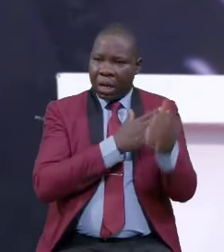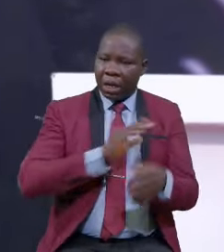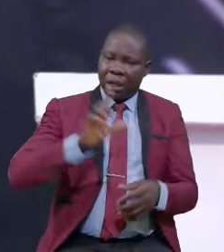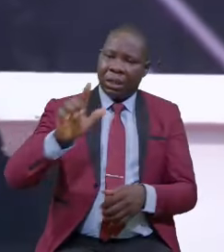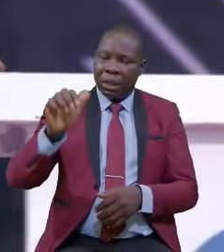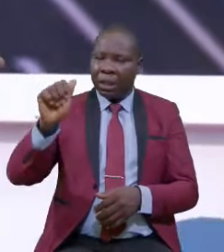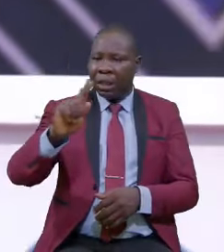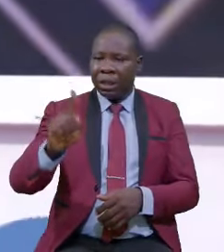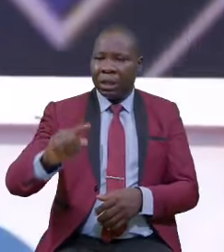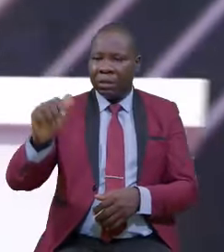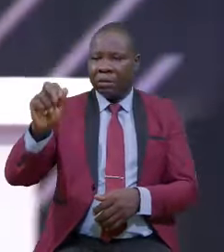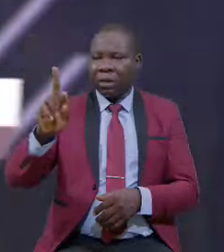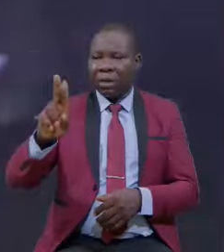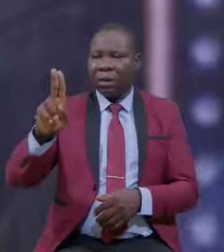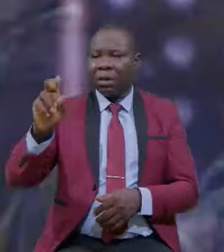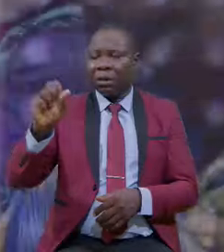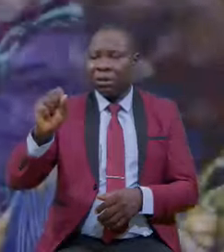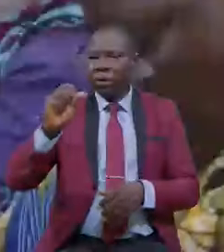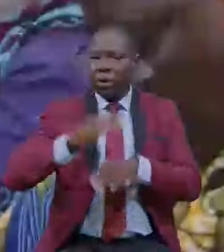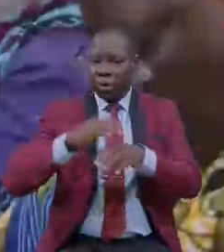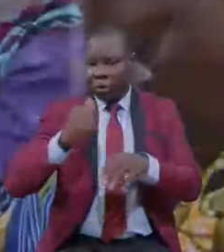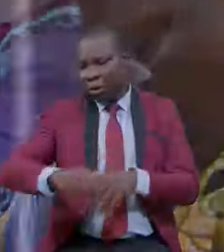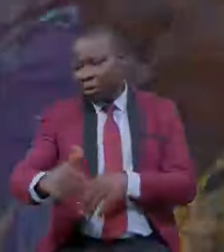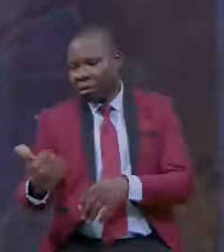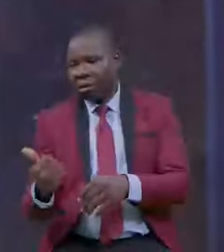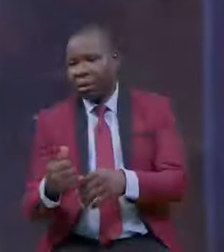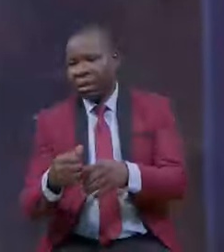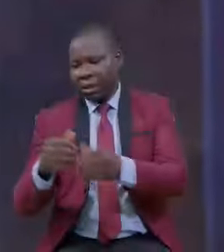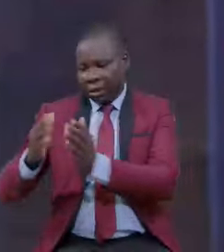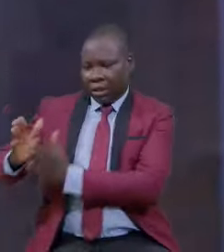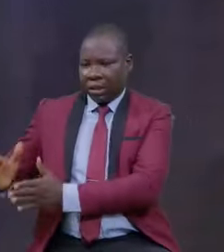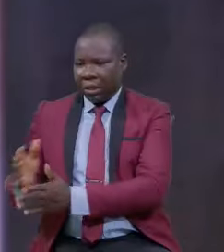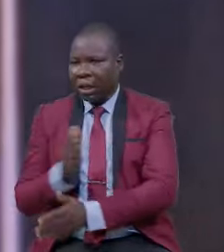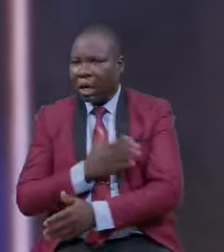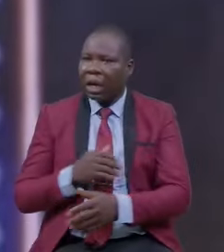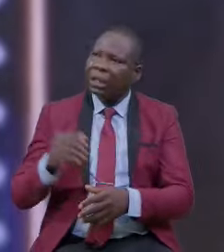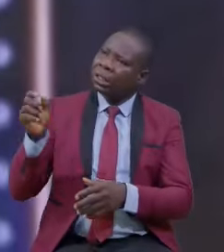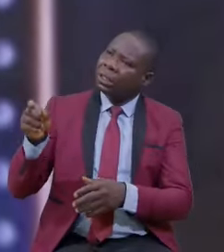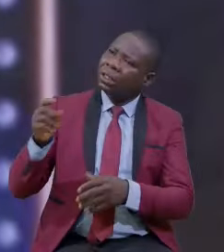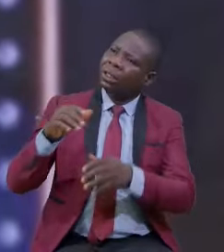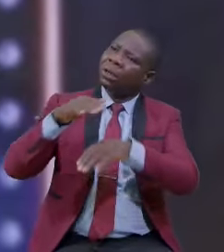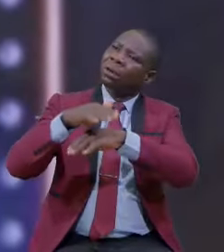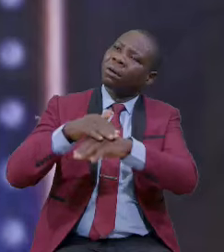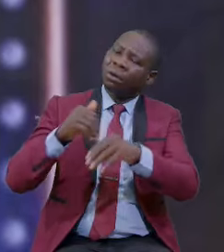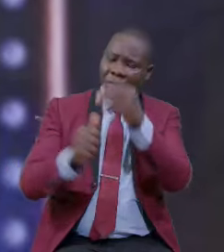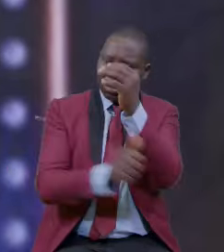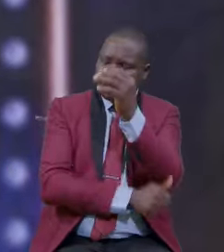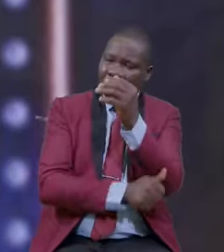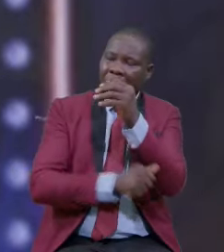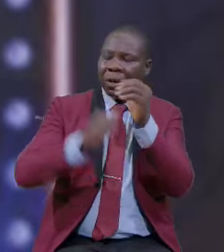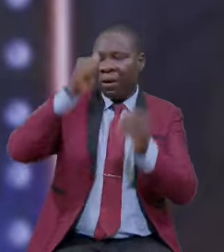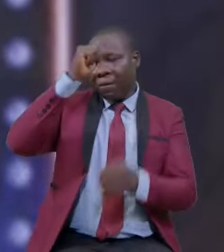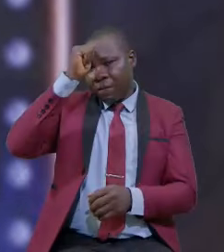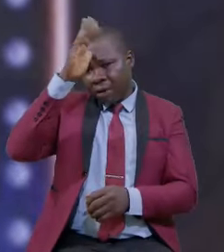He called him Father. My friend, it's too late. It's too late. You know, the time, there's a time to study.